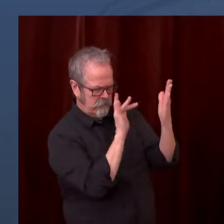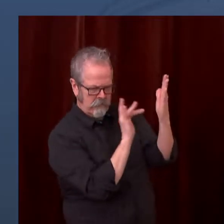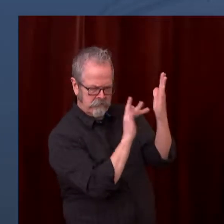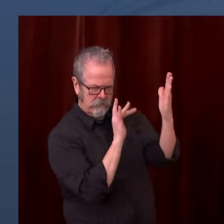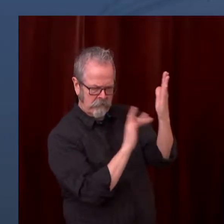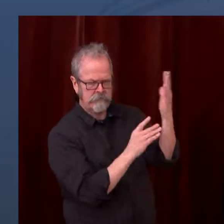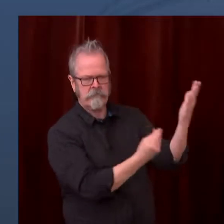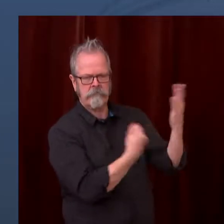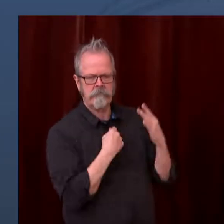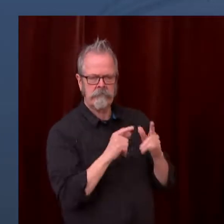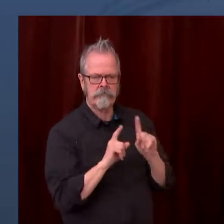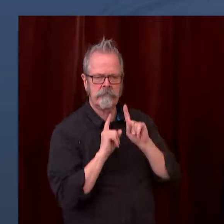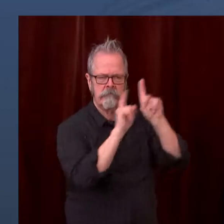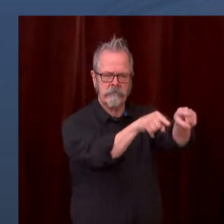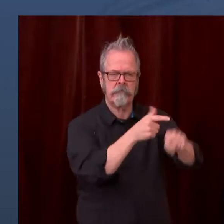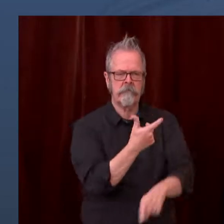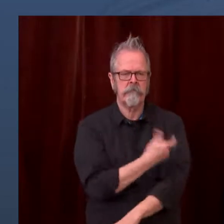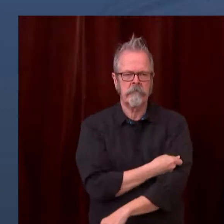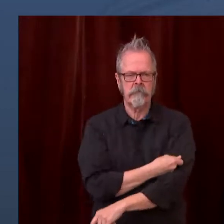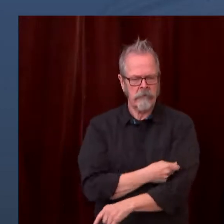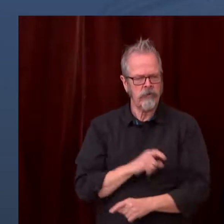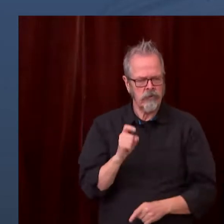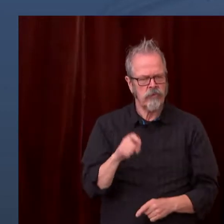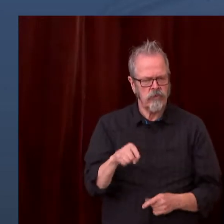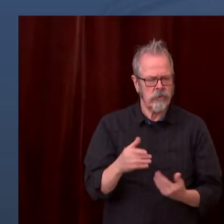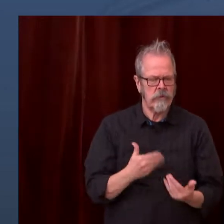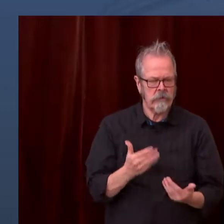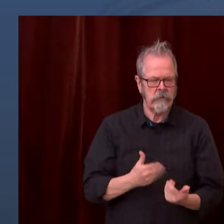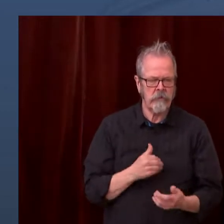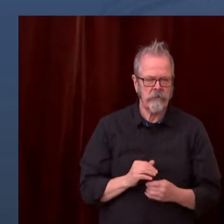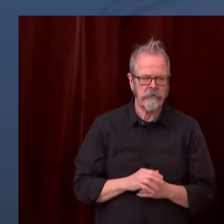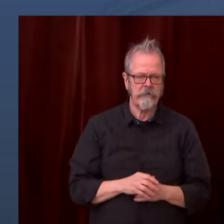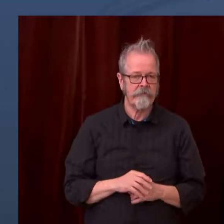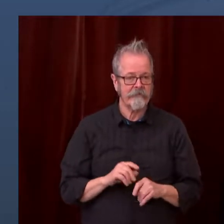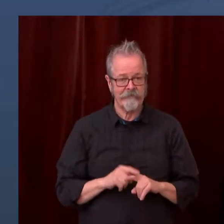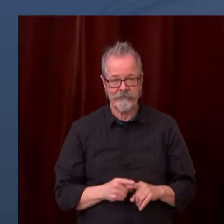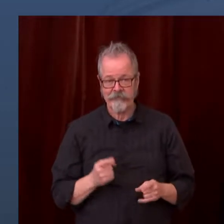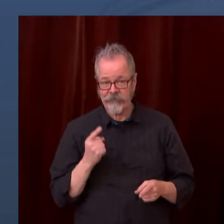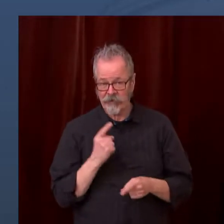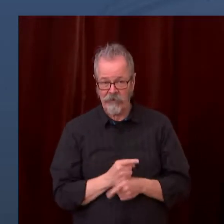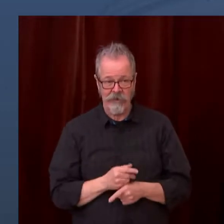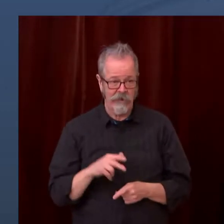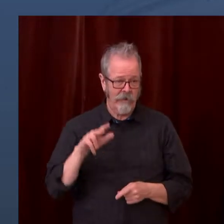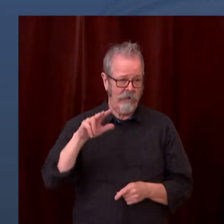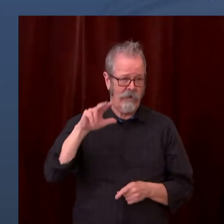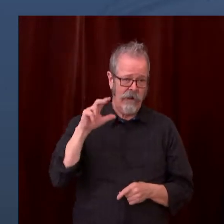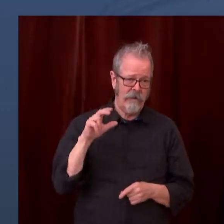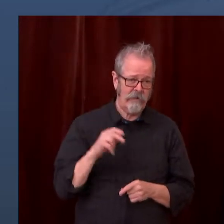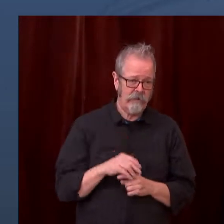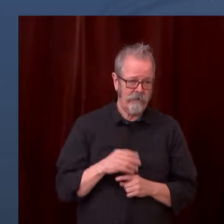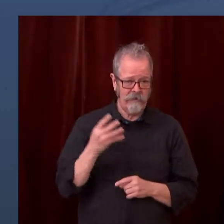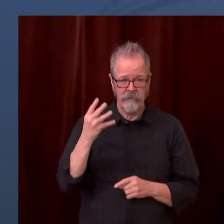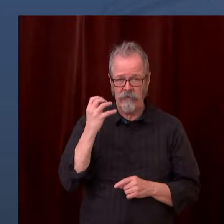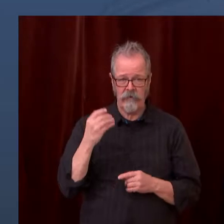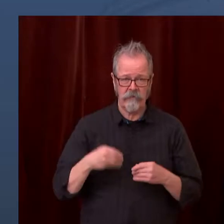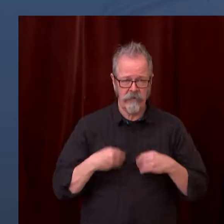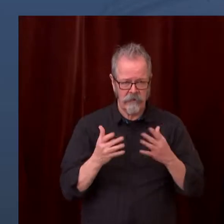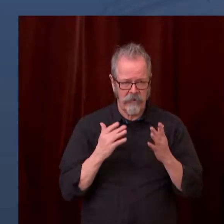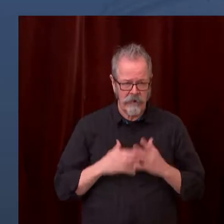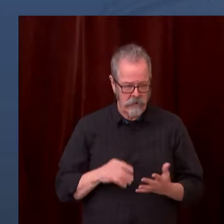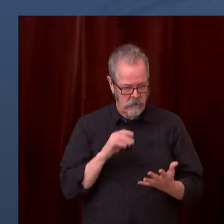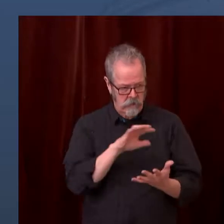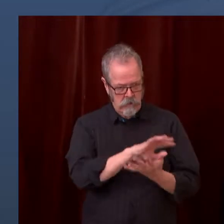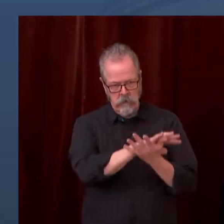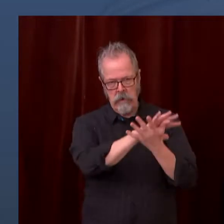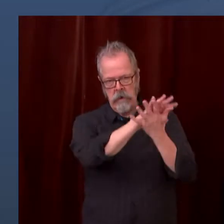300, 400 vaccine providers. It's only a quarter to a third of all the vaccine providers who've signed